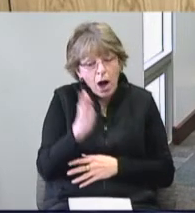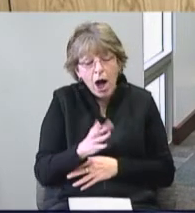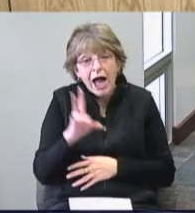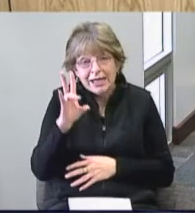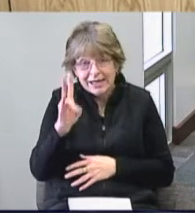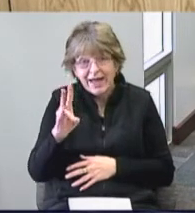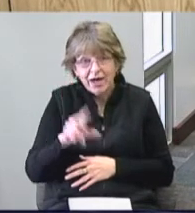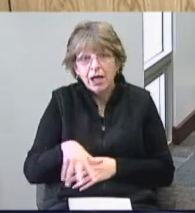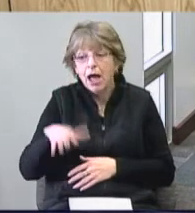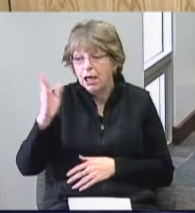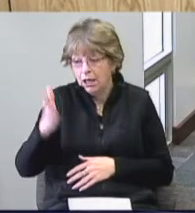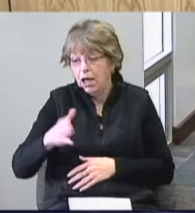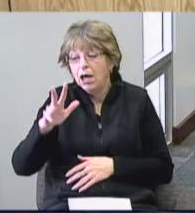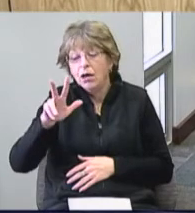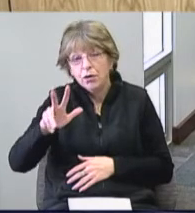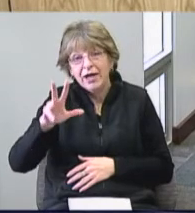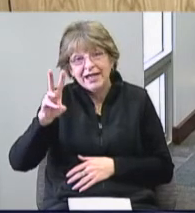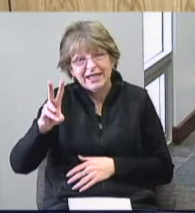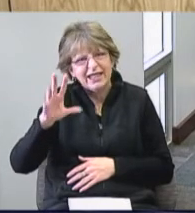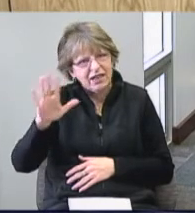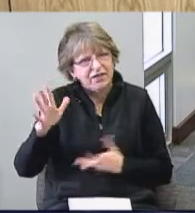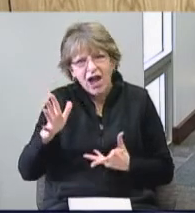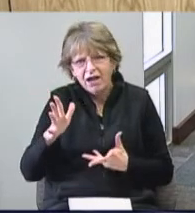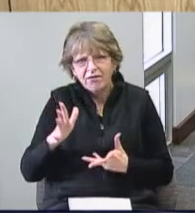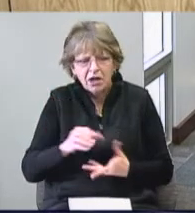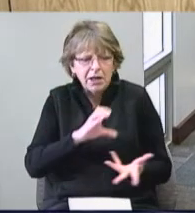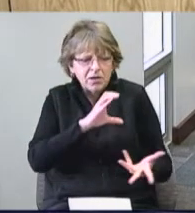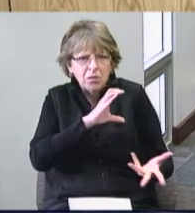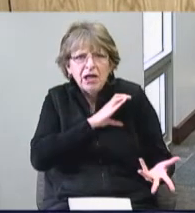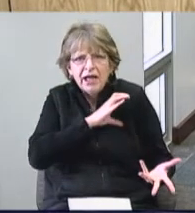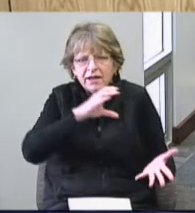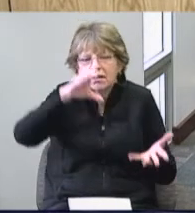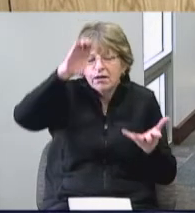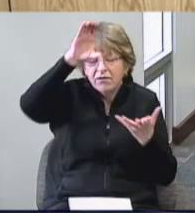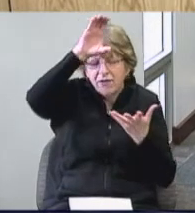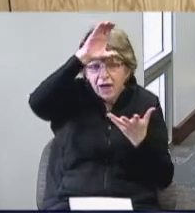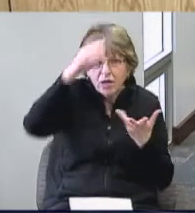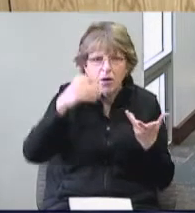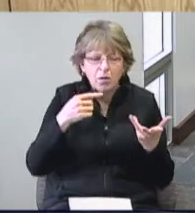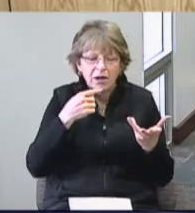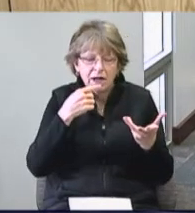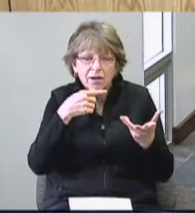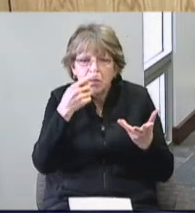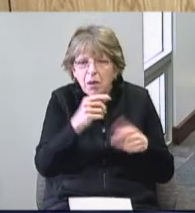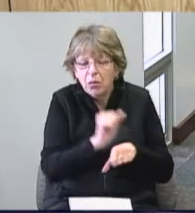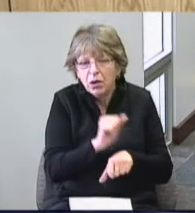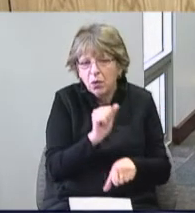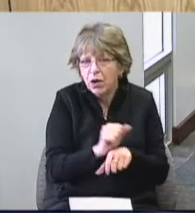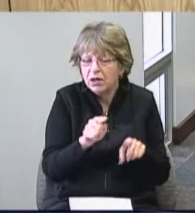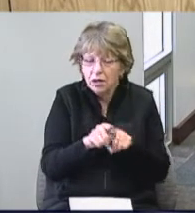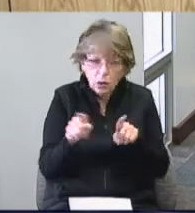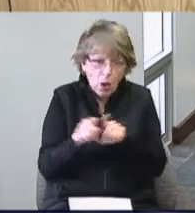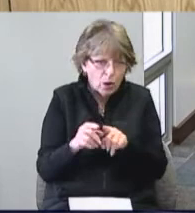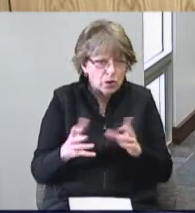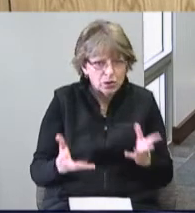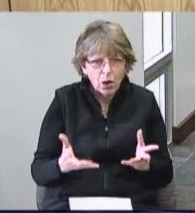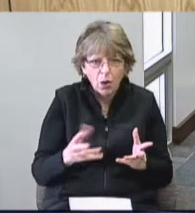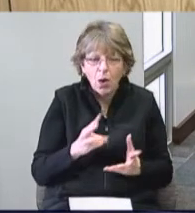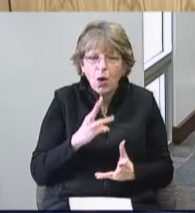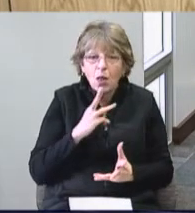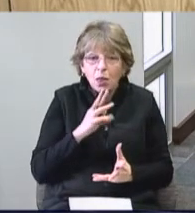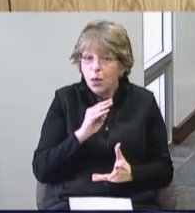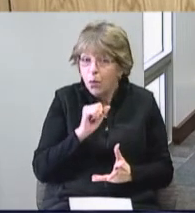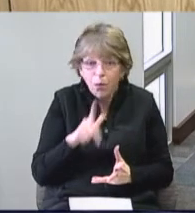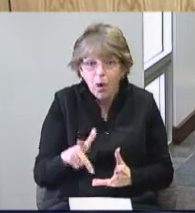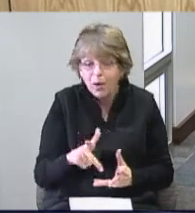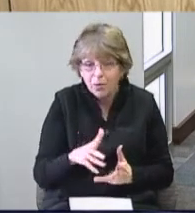that's everything from law enforcement, fire services, public works, as well as water billing